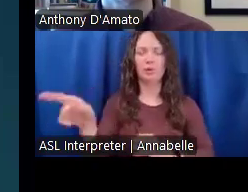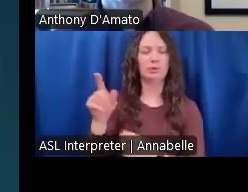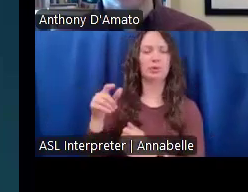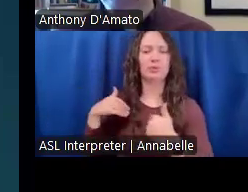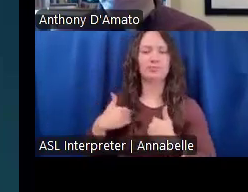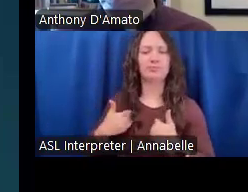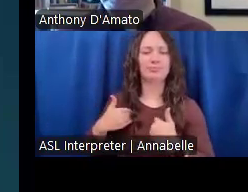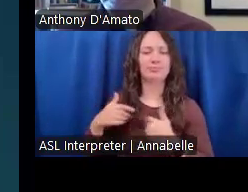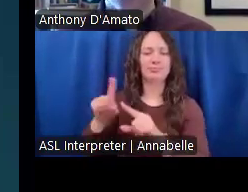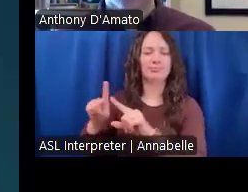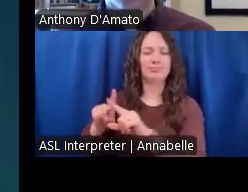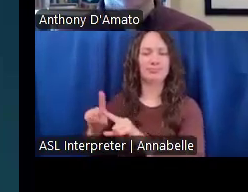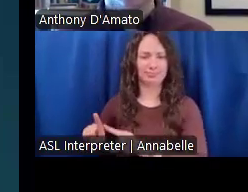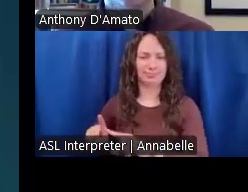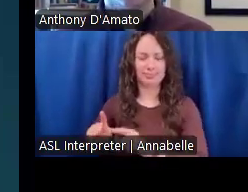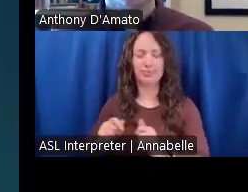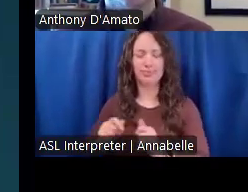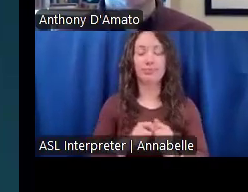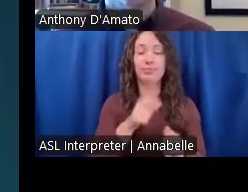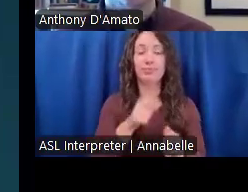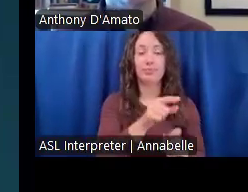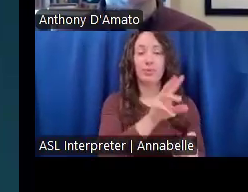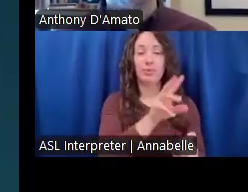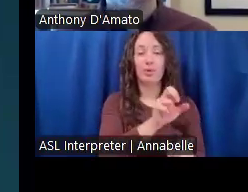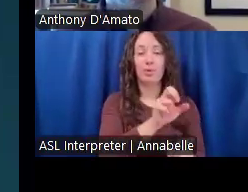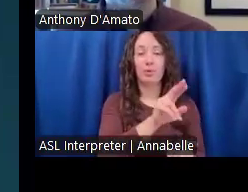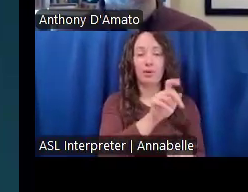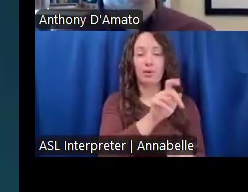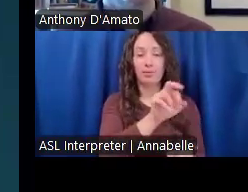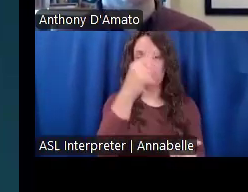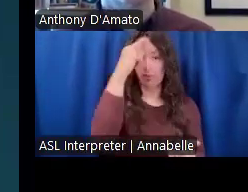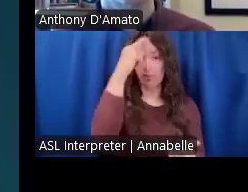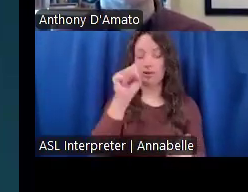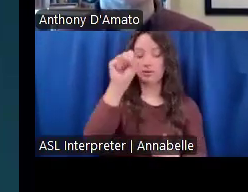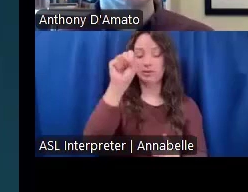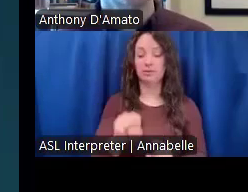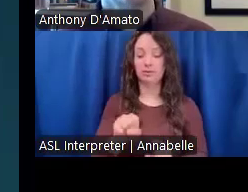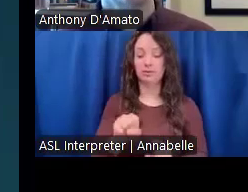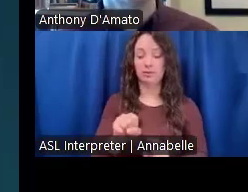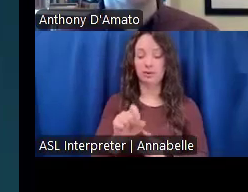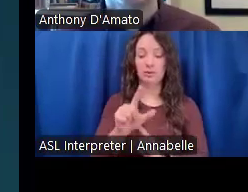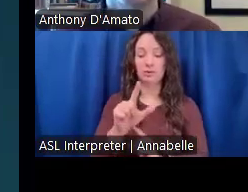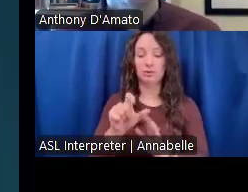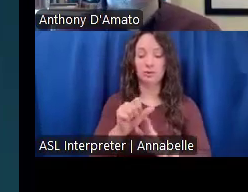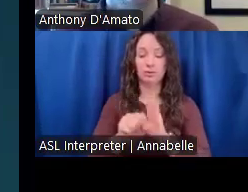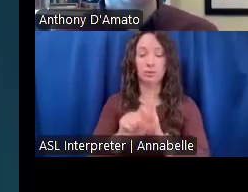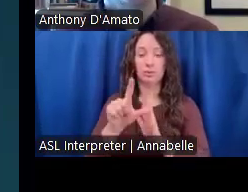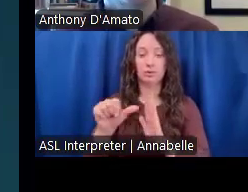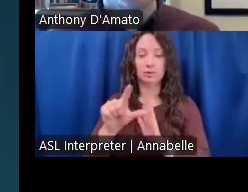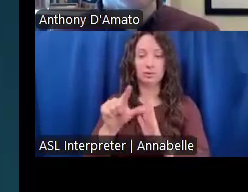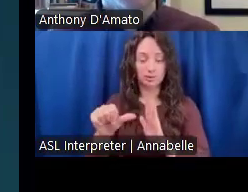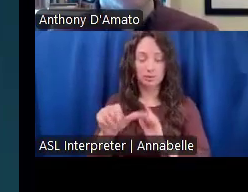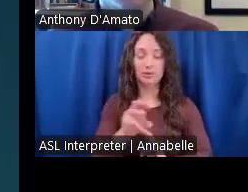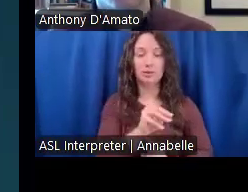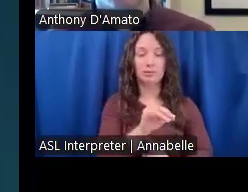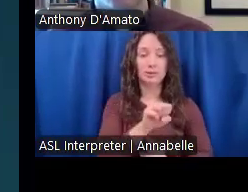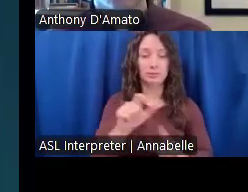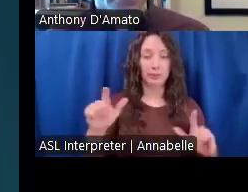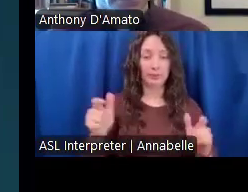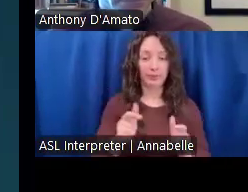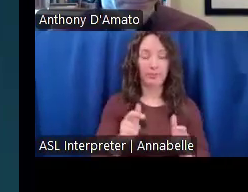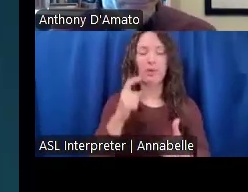is a species that used to be breeding as far south as central Louisiana, Mississippi, but there seems to be some movement